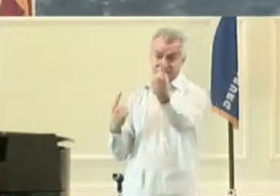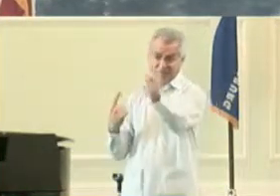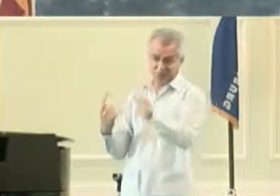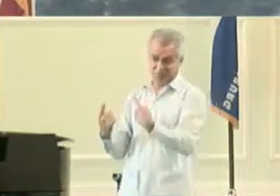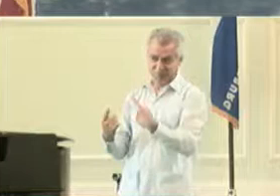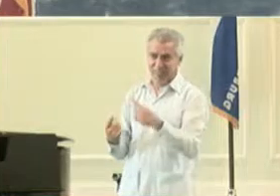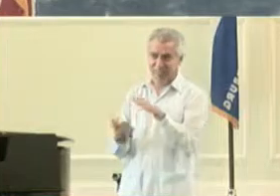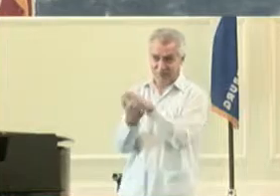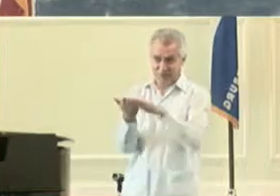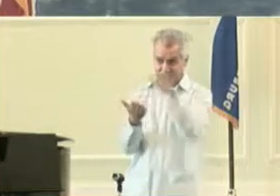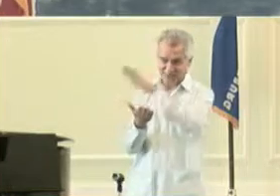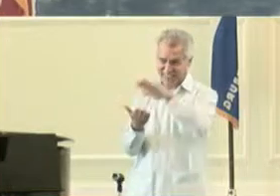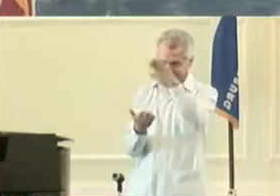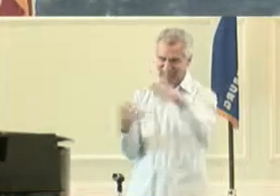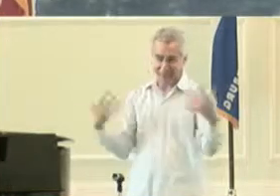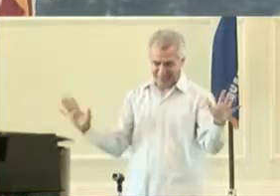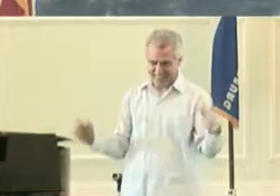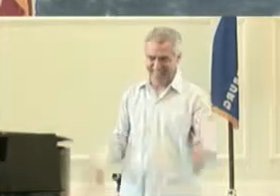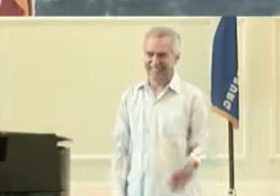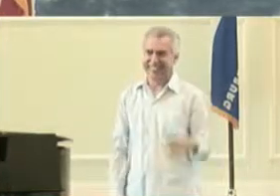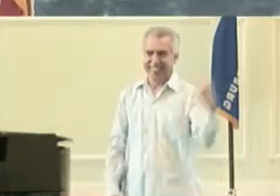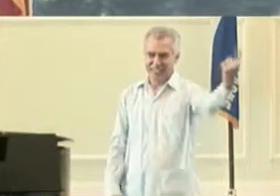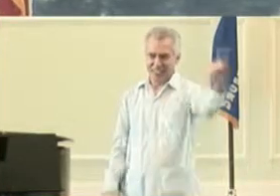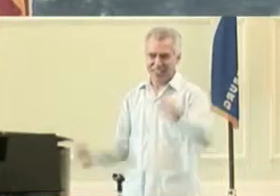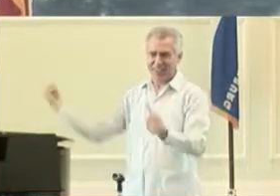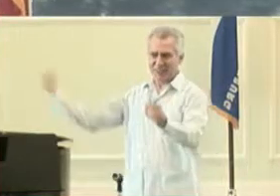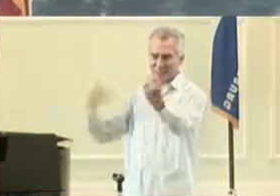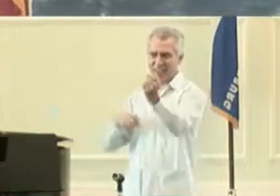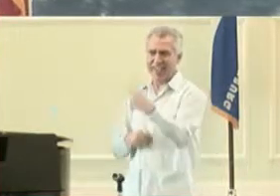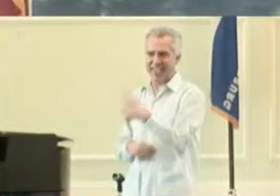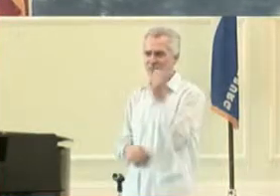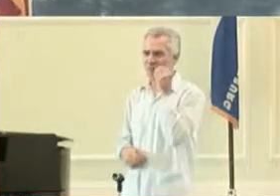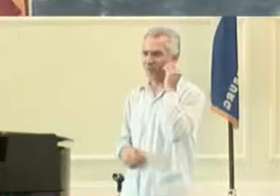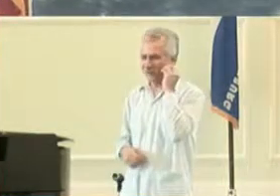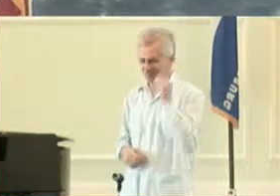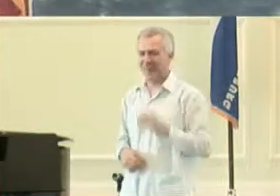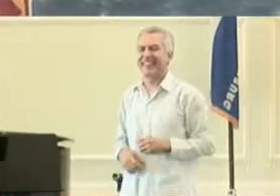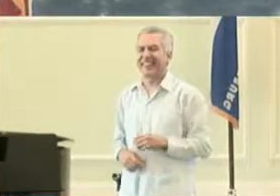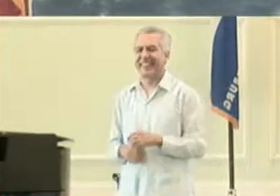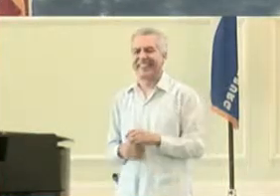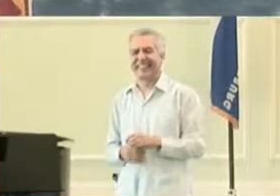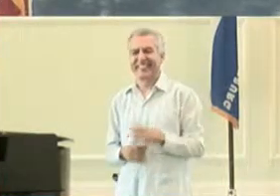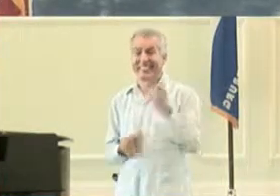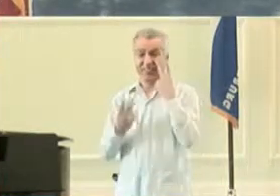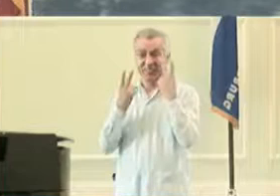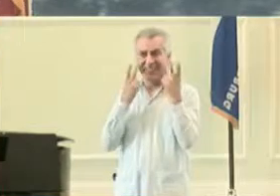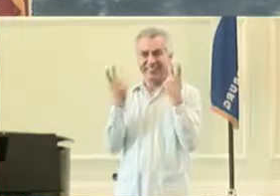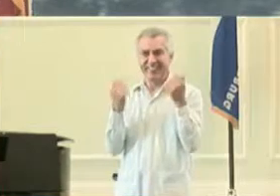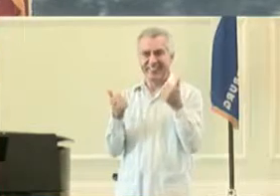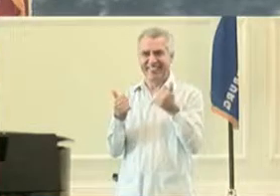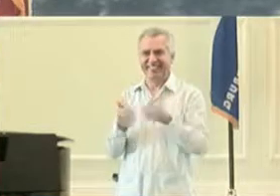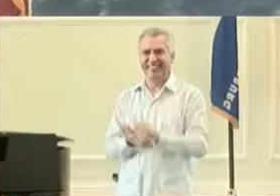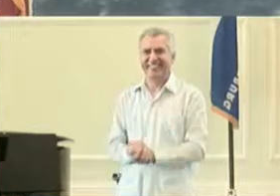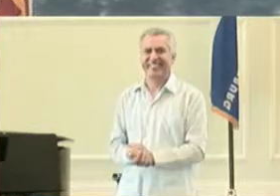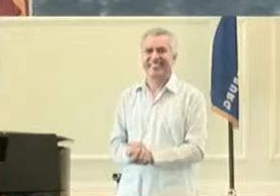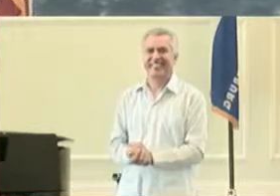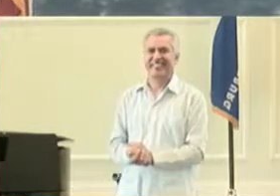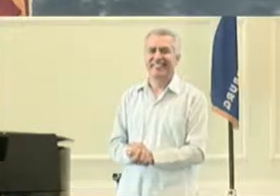And so we praise God for you. And I forgot to mention that